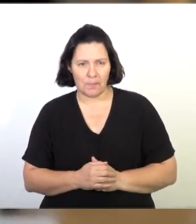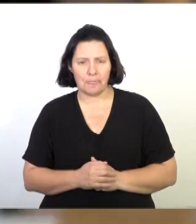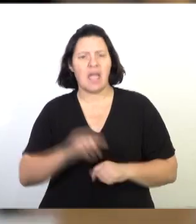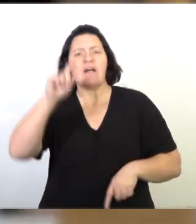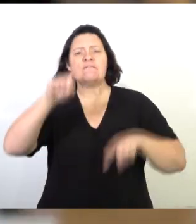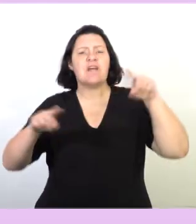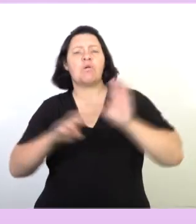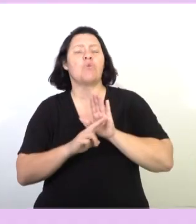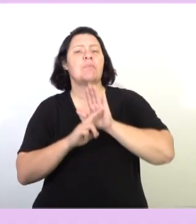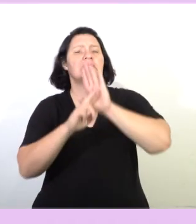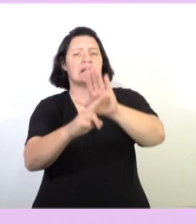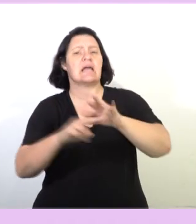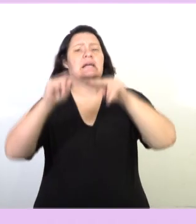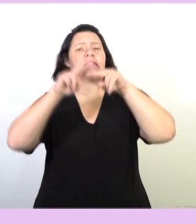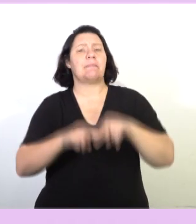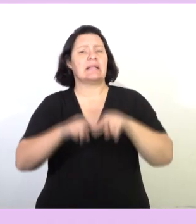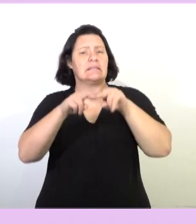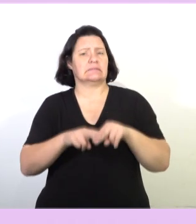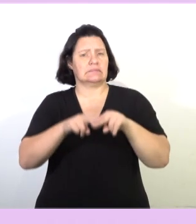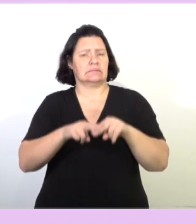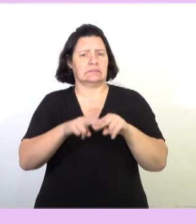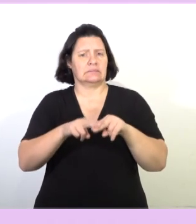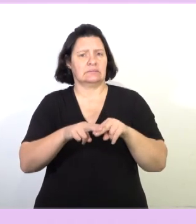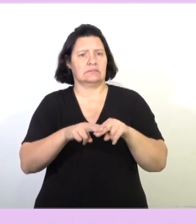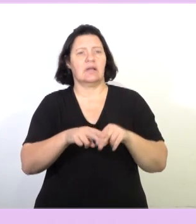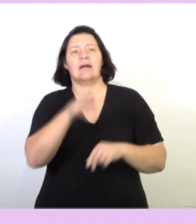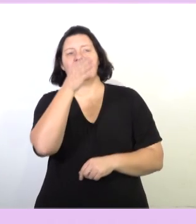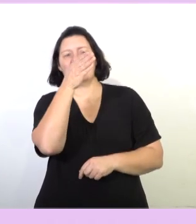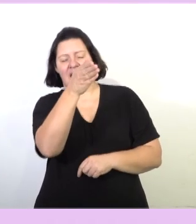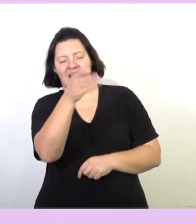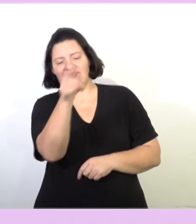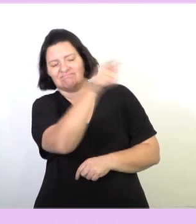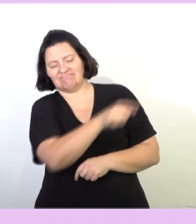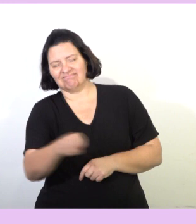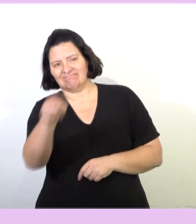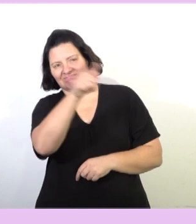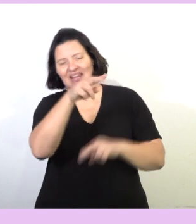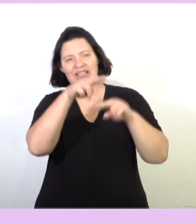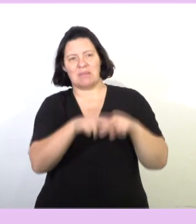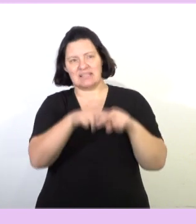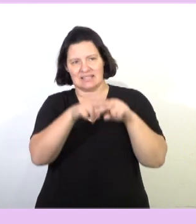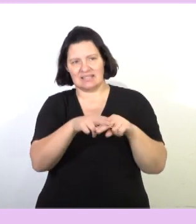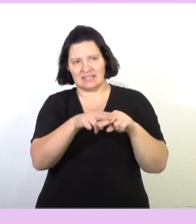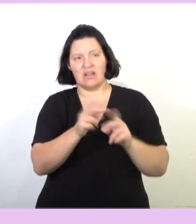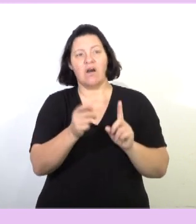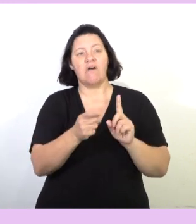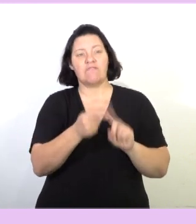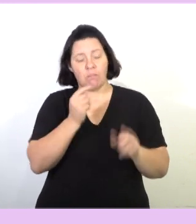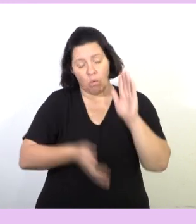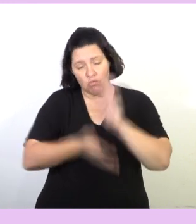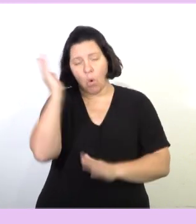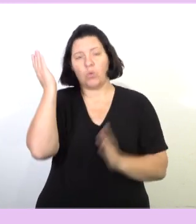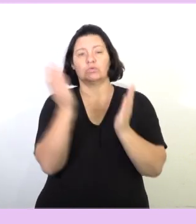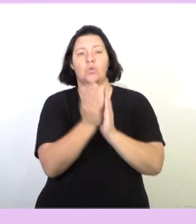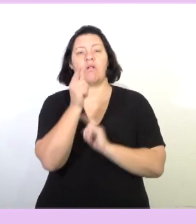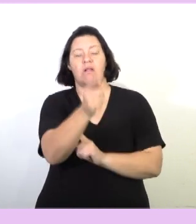Which variable represents the dependent variable? There is our dependent variable. The distance to